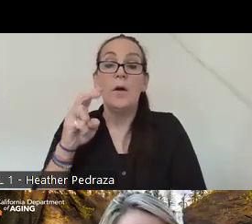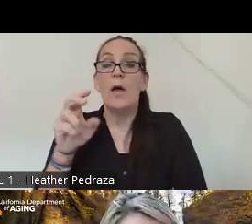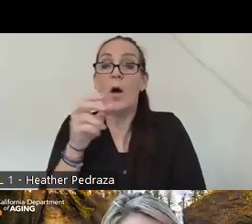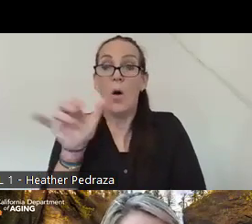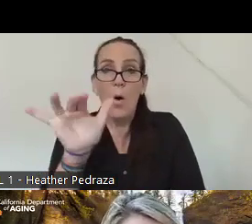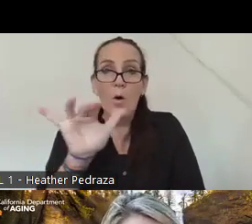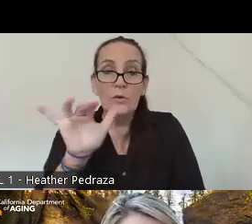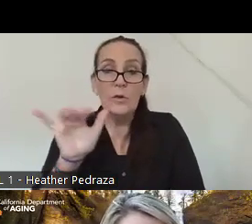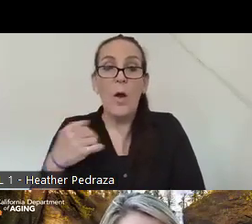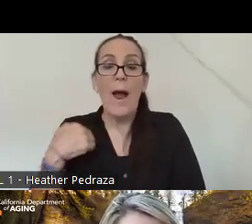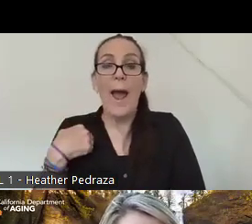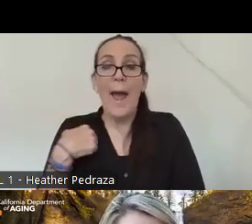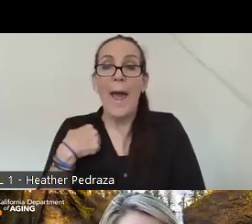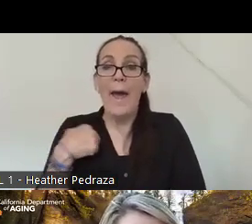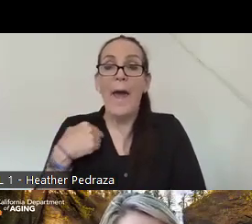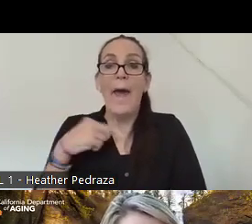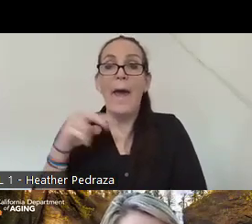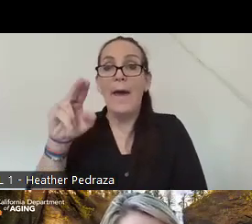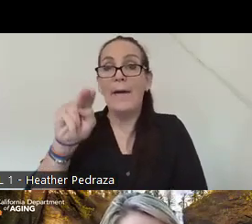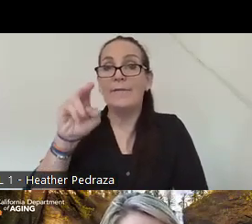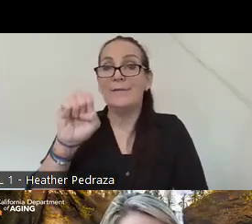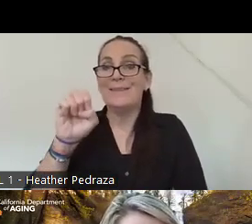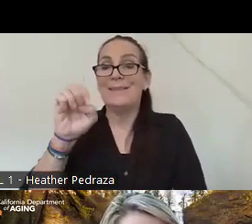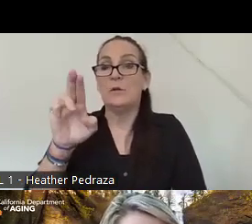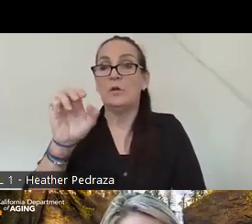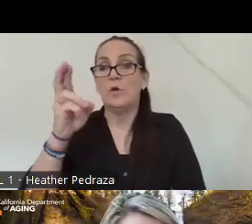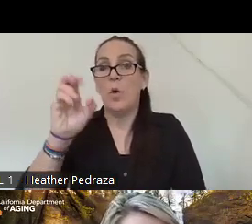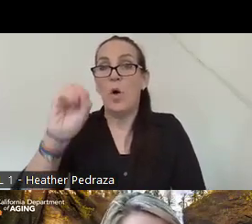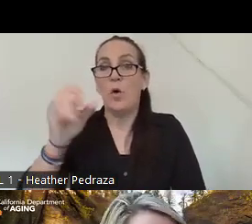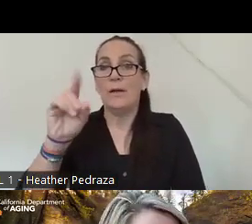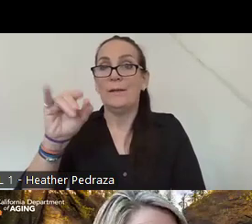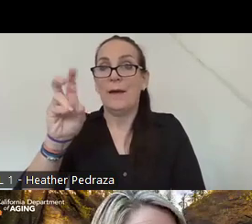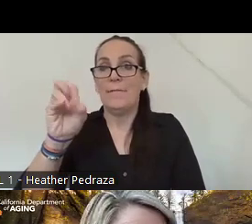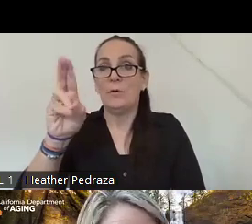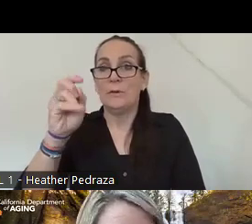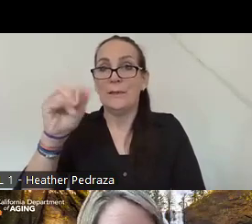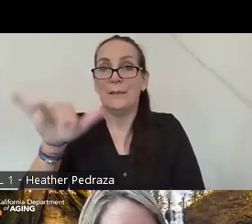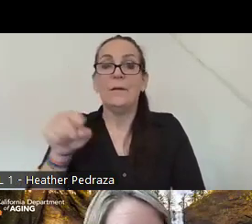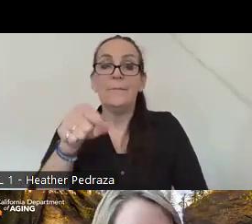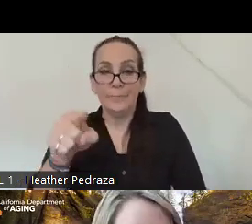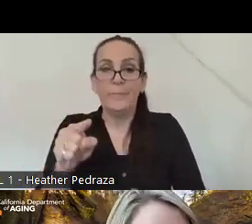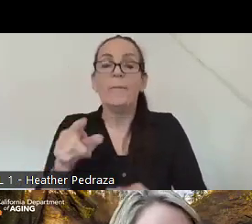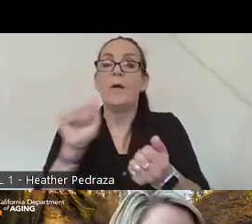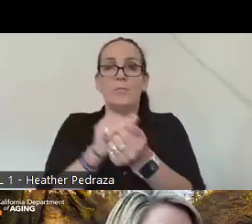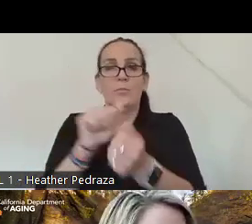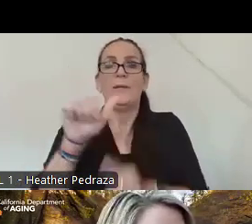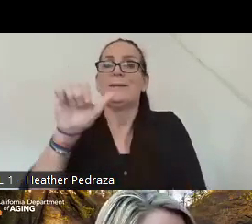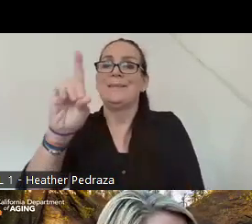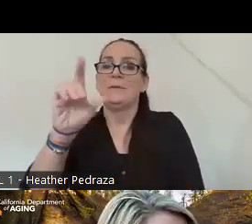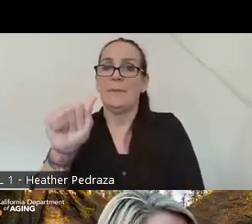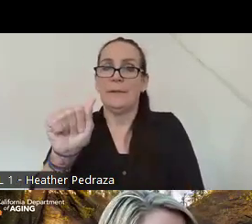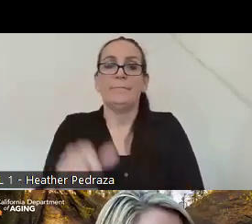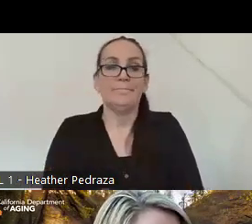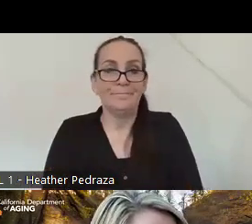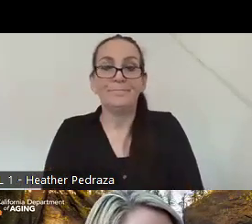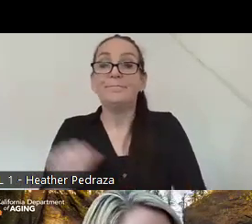is neurodiverse and comes to us with a lot of lived experience as an adult with a disability. Next slide, please.